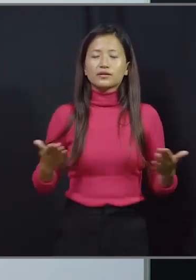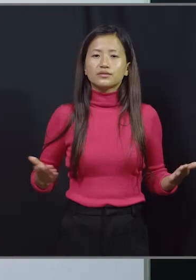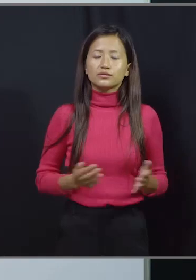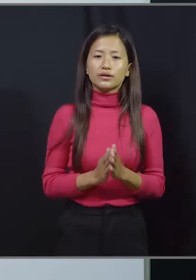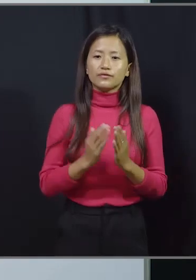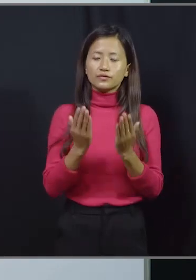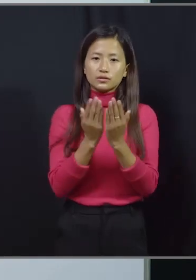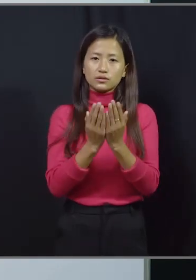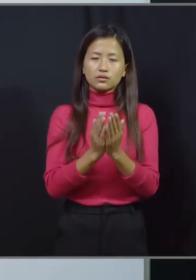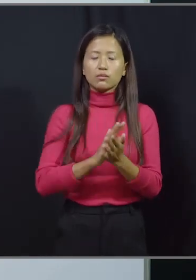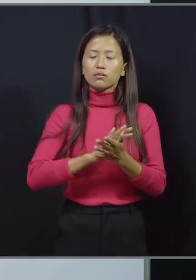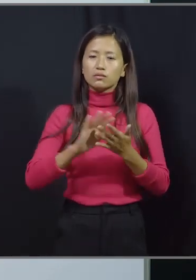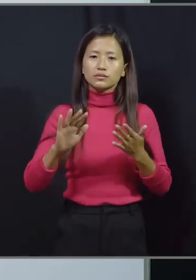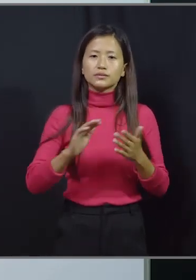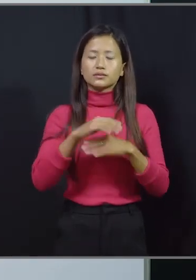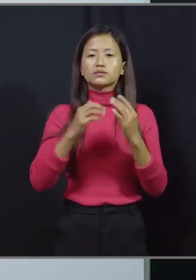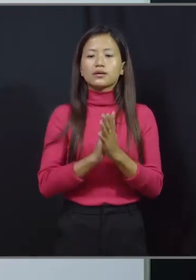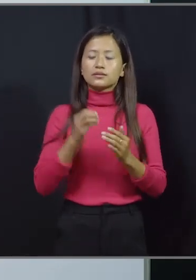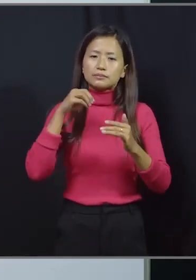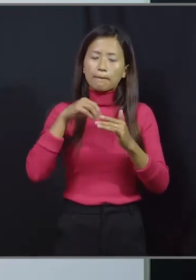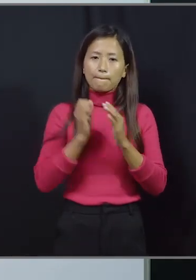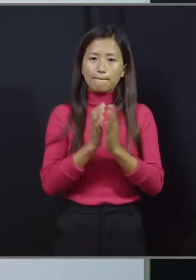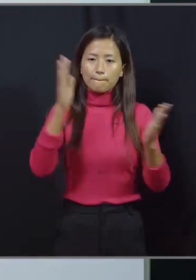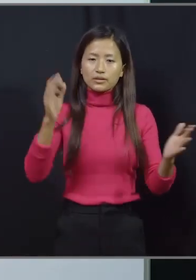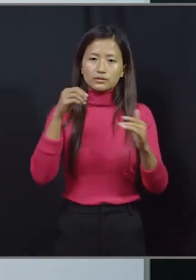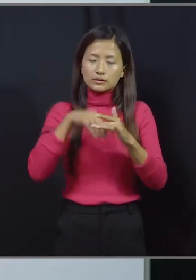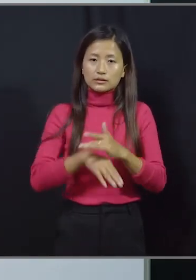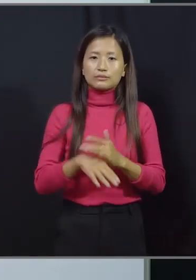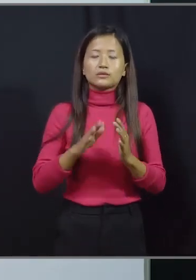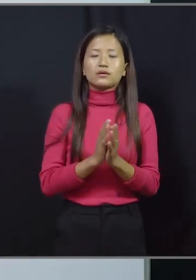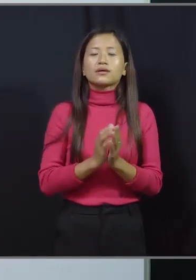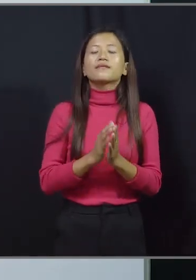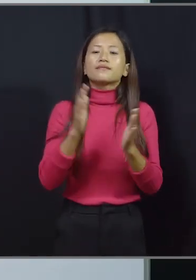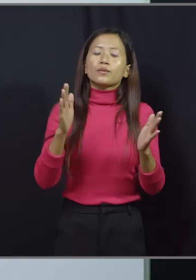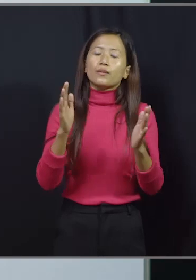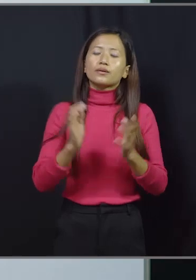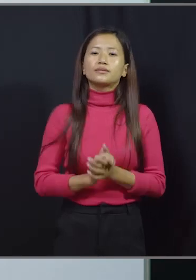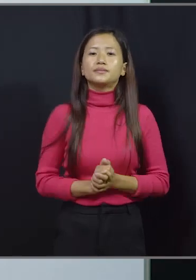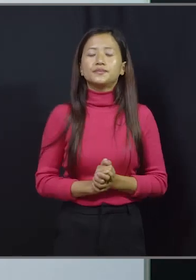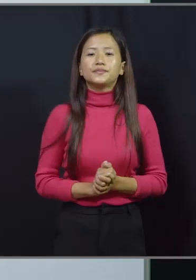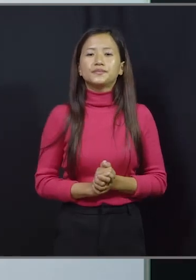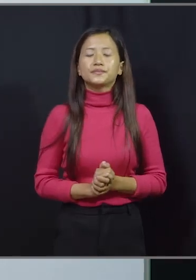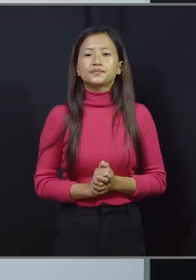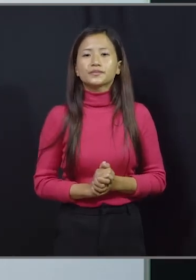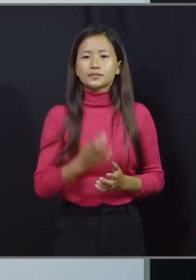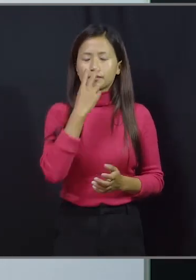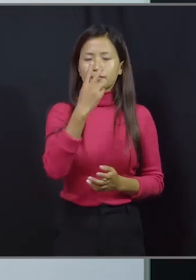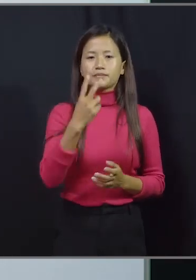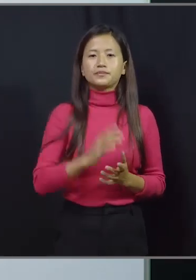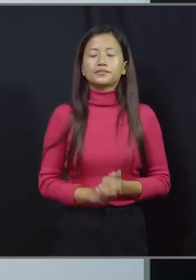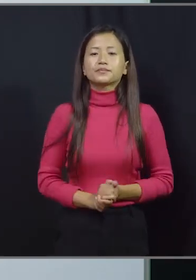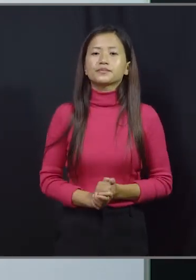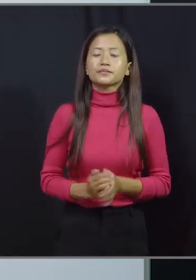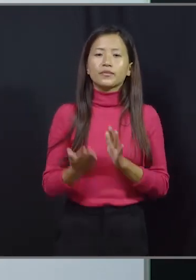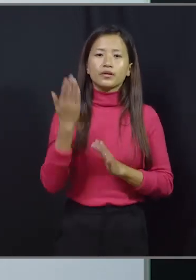already studied, yet it is much deeper and much wider in perspective and in term. So we will see